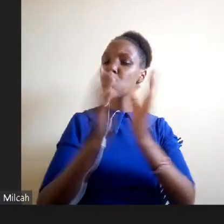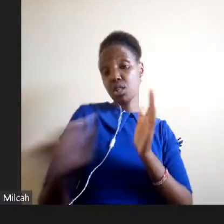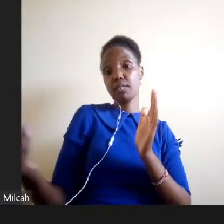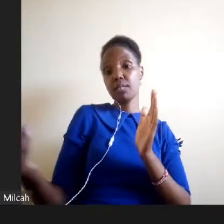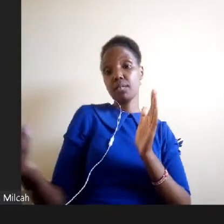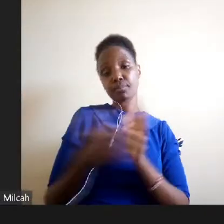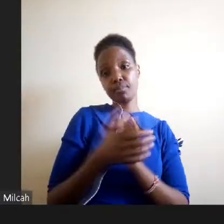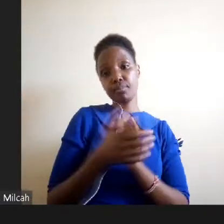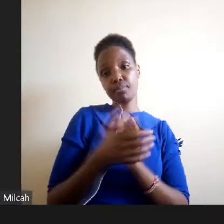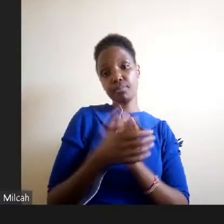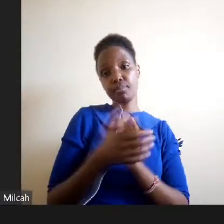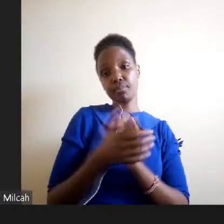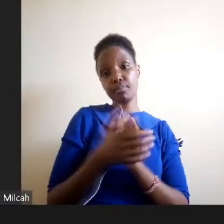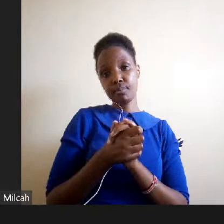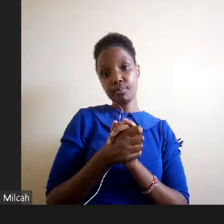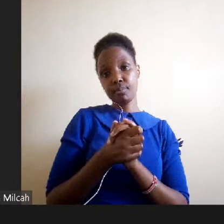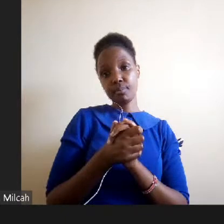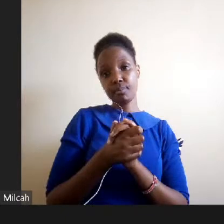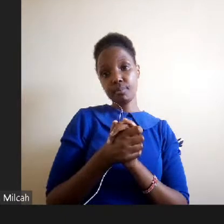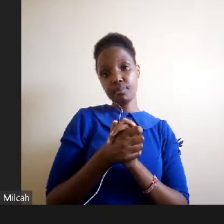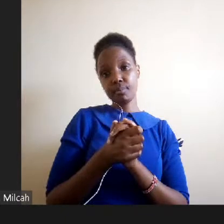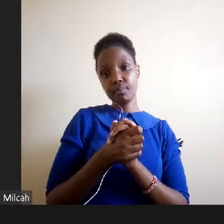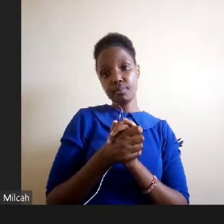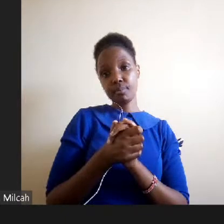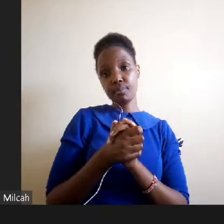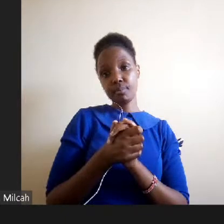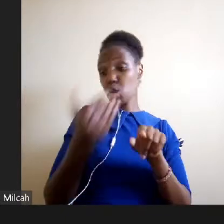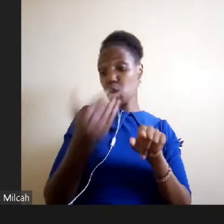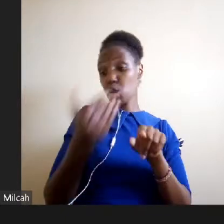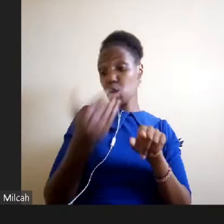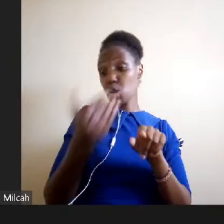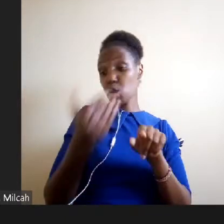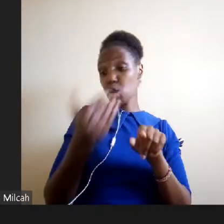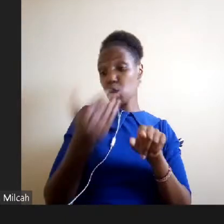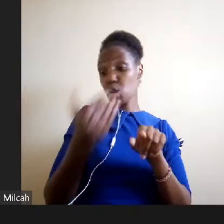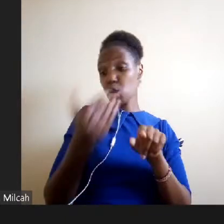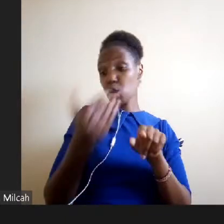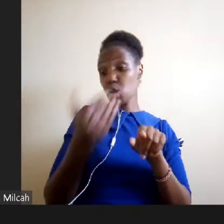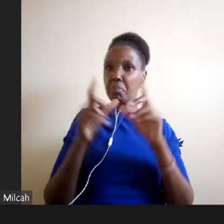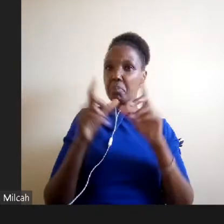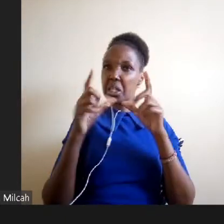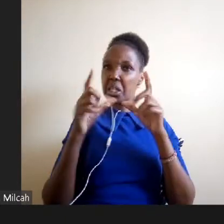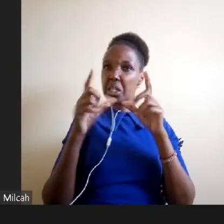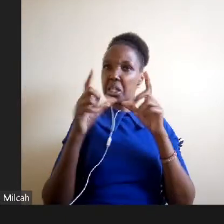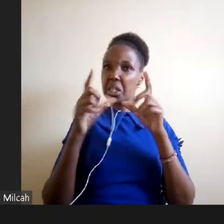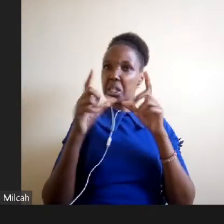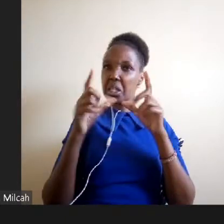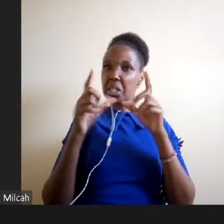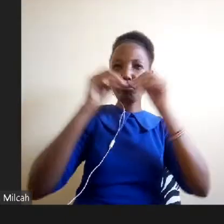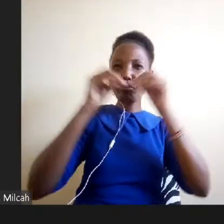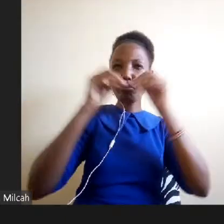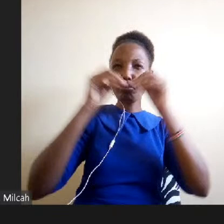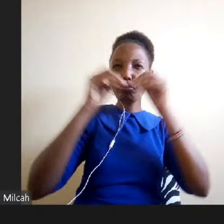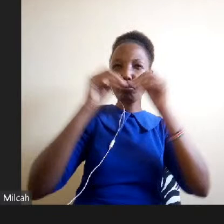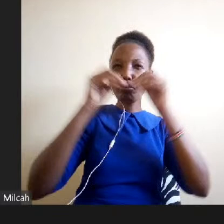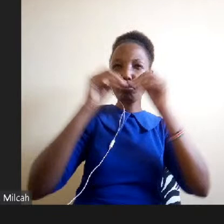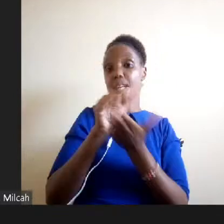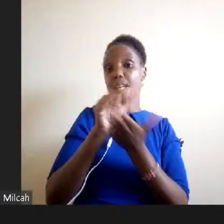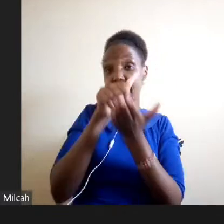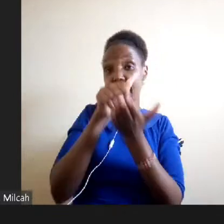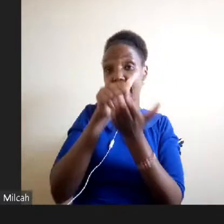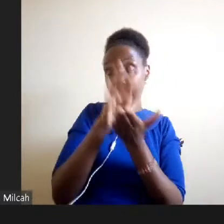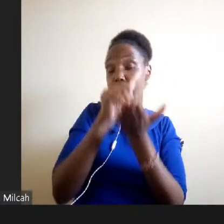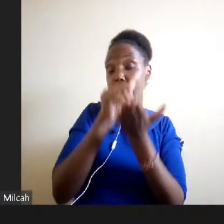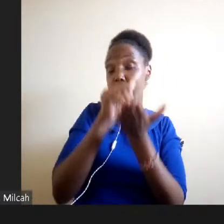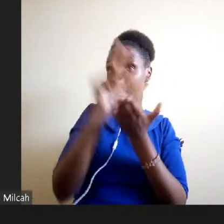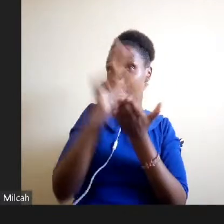blackmail, because sometimes they may be told to post compromising pictures of themselves, and then someone on the other end of the screen would